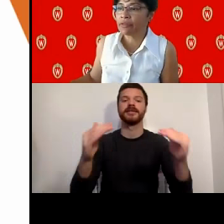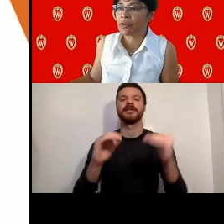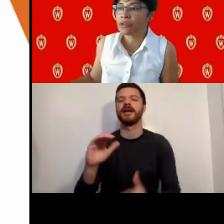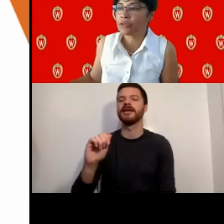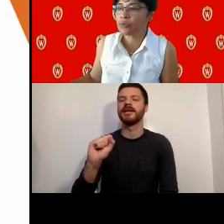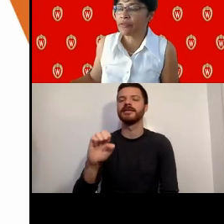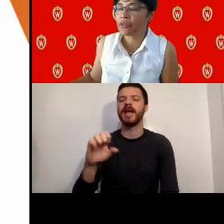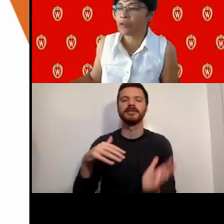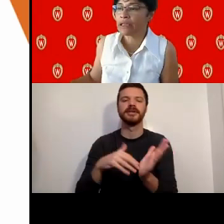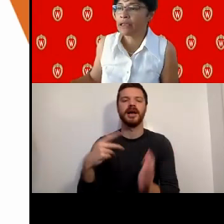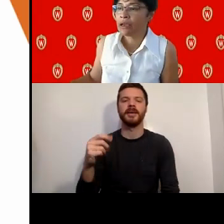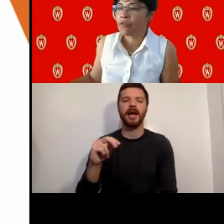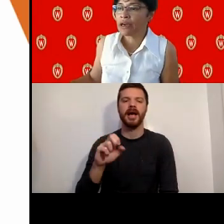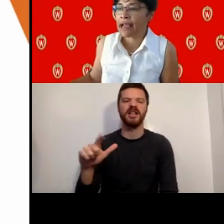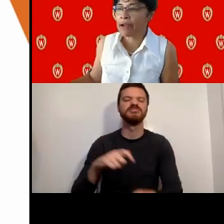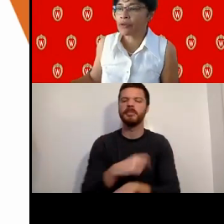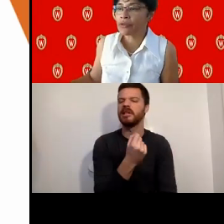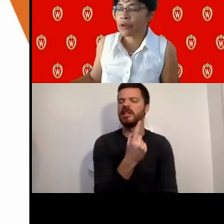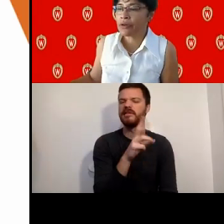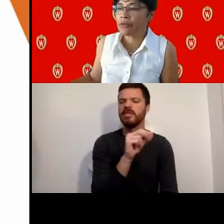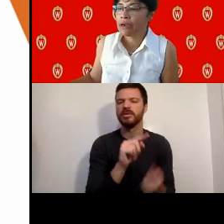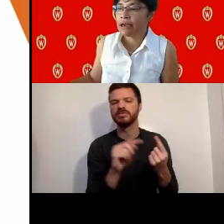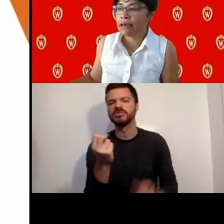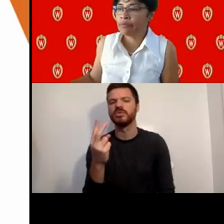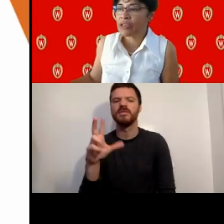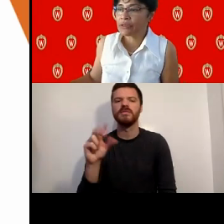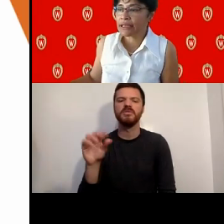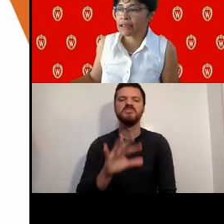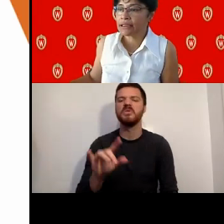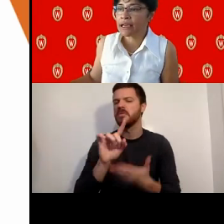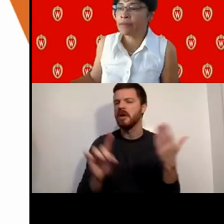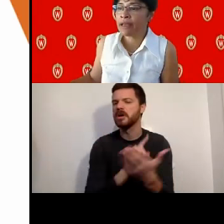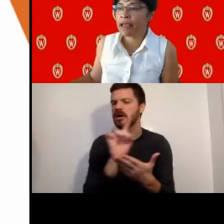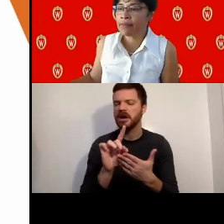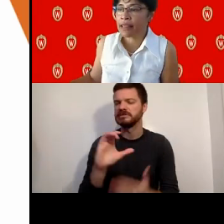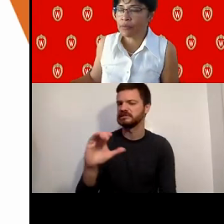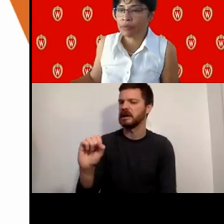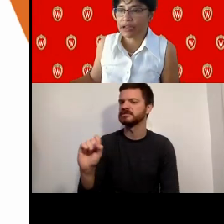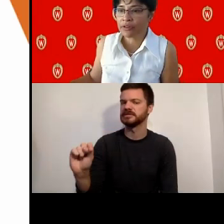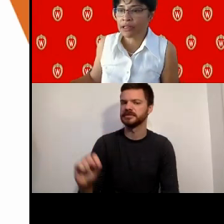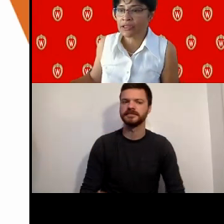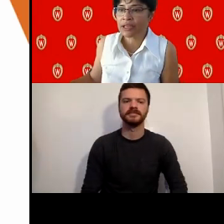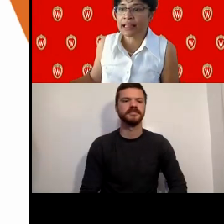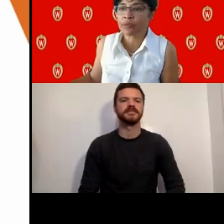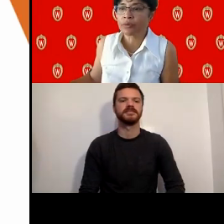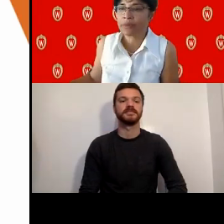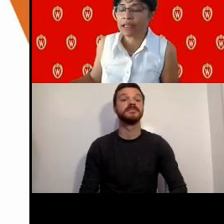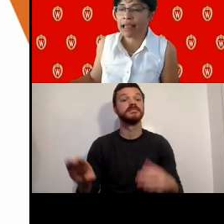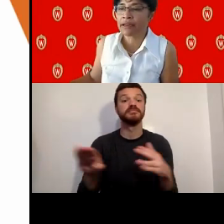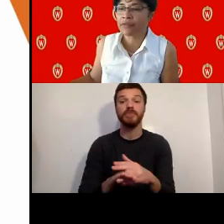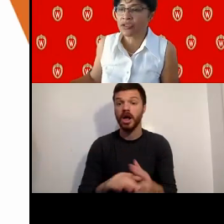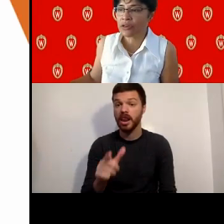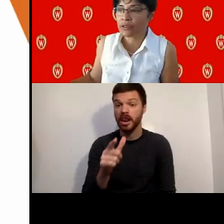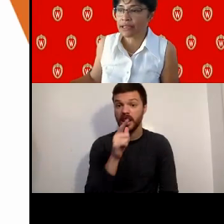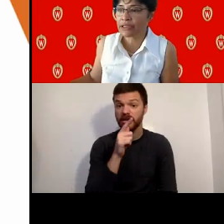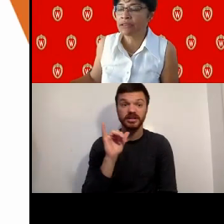from 11:30 to 12:30 for an hour or so, Central Standard Time, and then we'll break for lunch, and that will be the